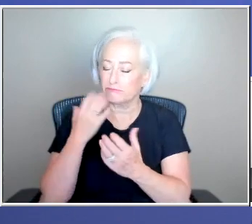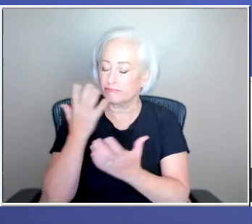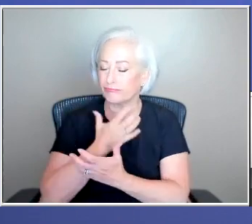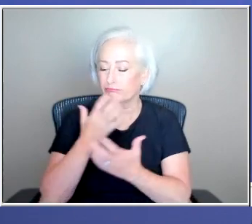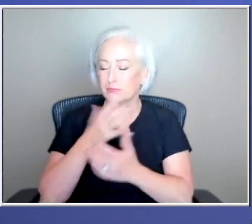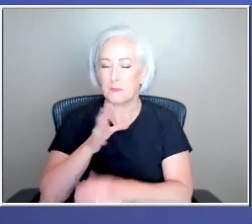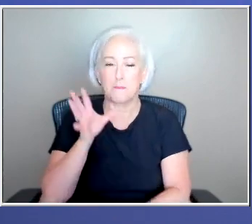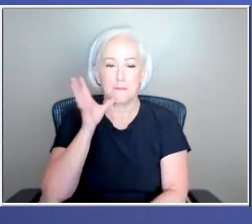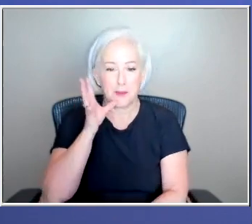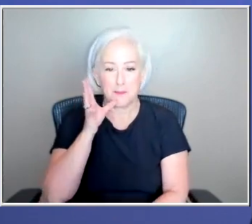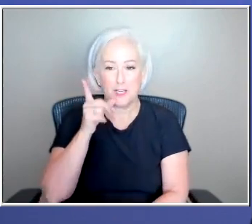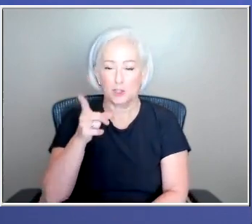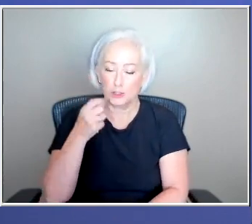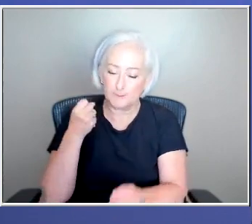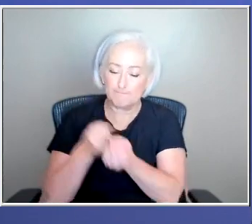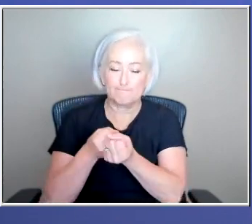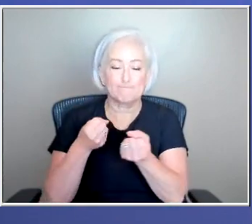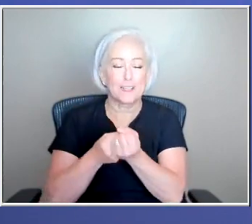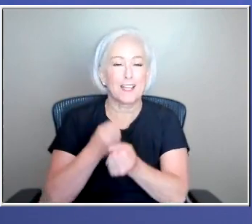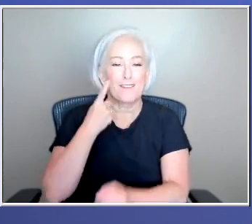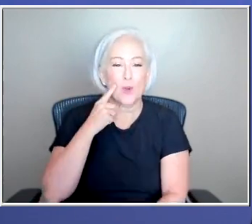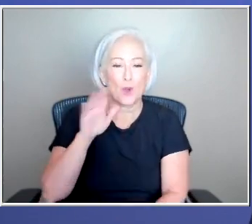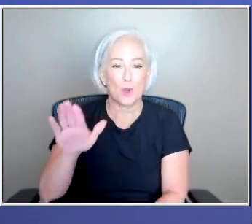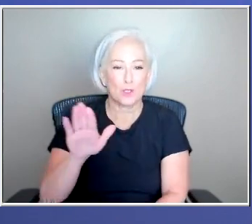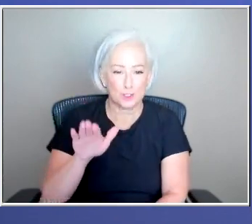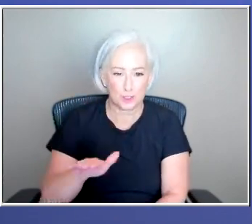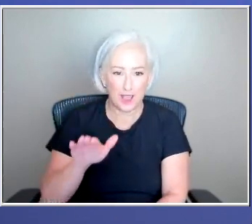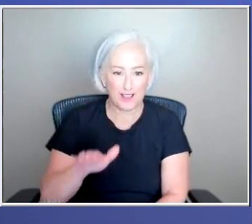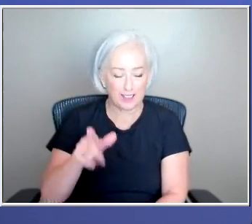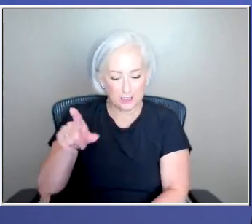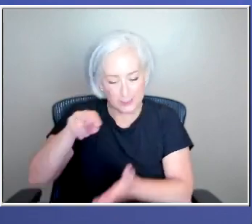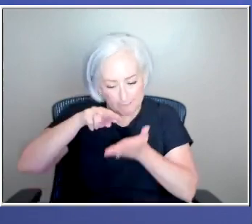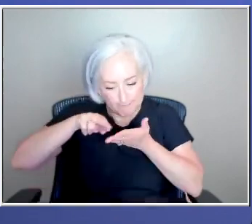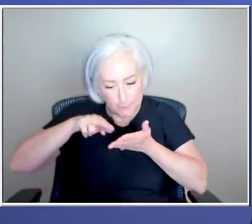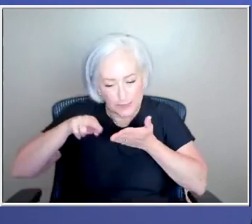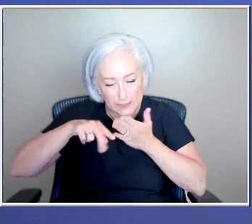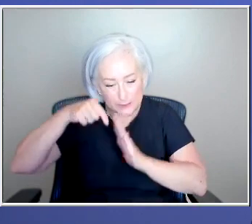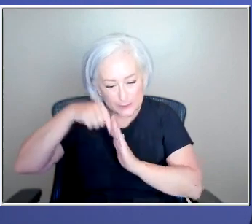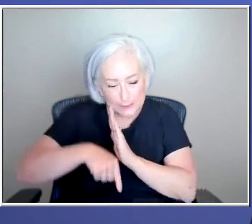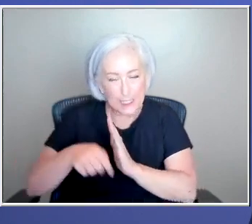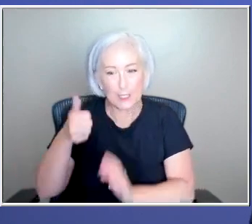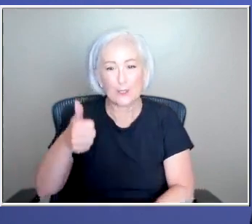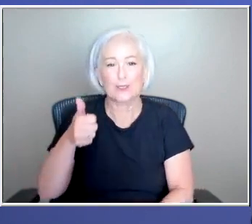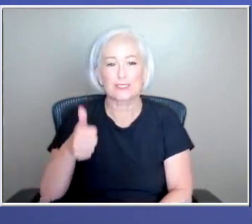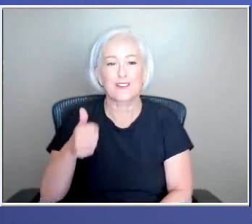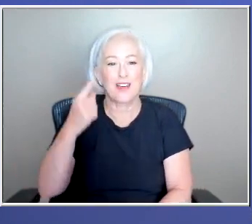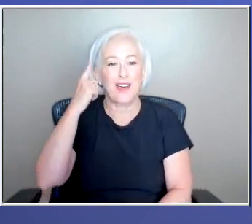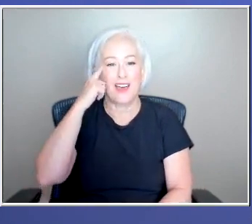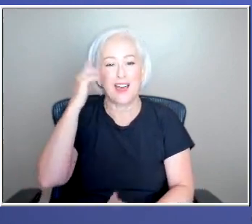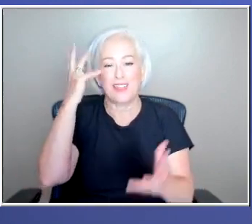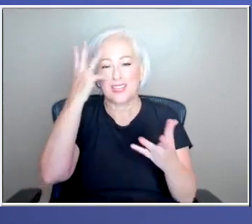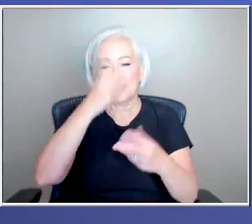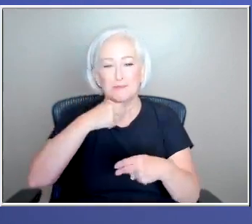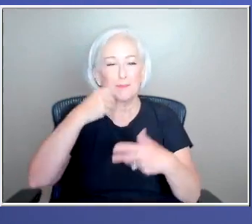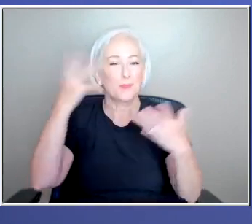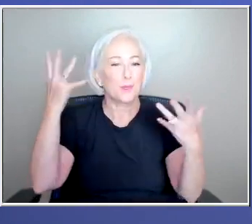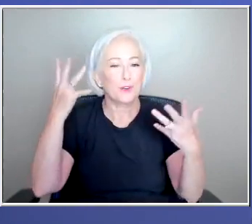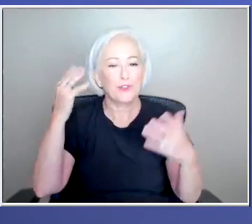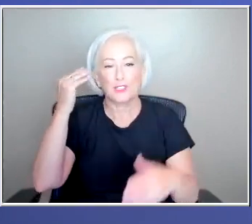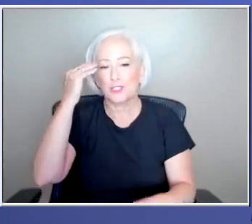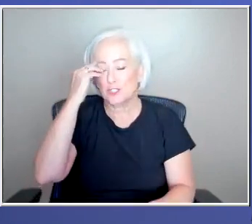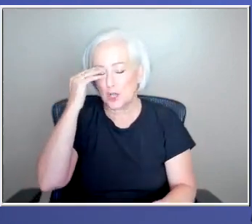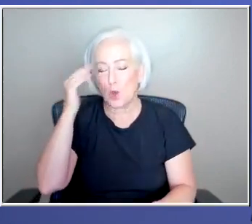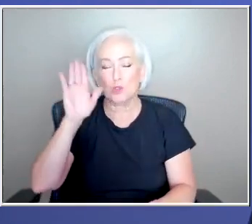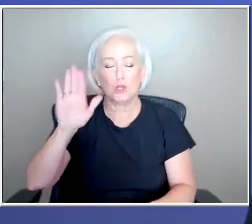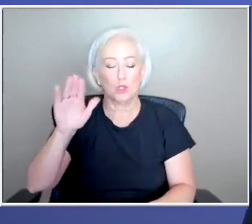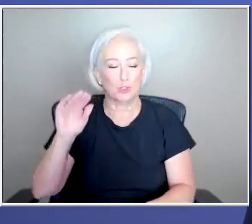so much, and she's done so much of her own research that I think that's like really beautiful, and like she just knows her child so